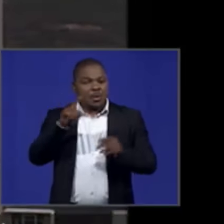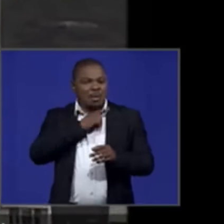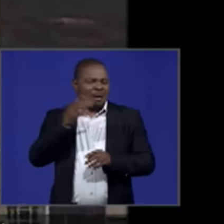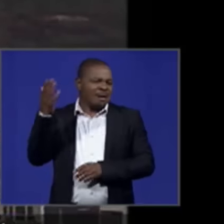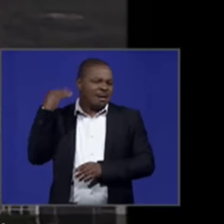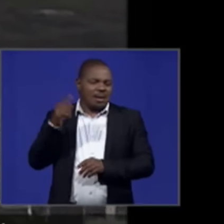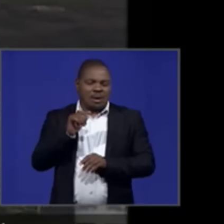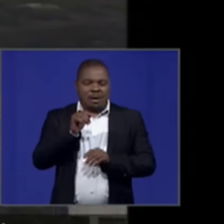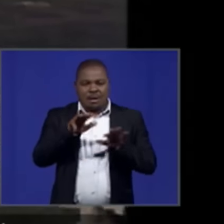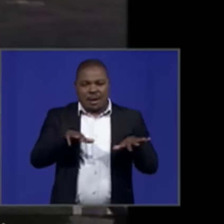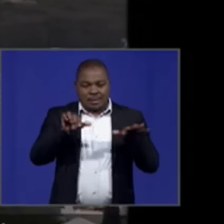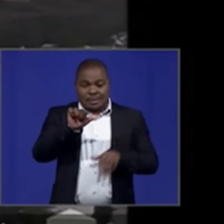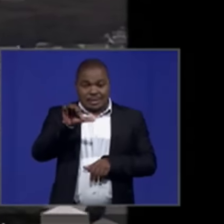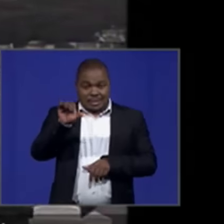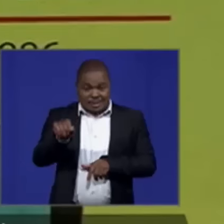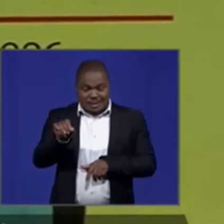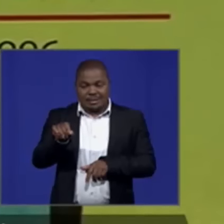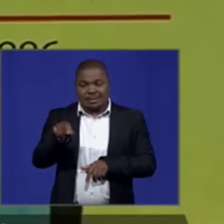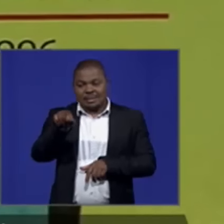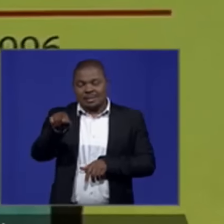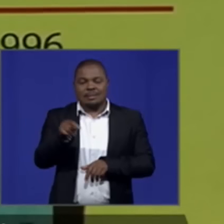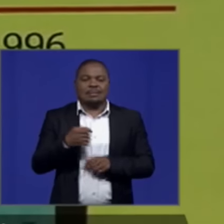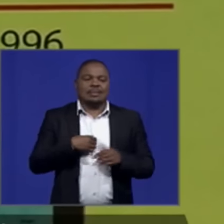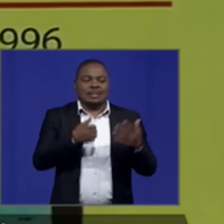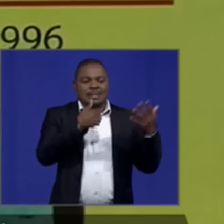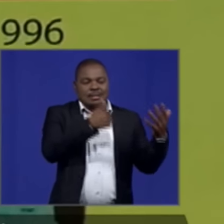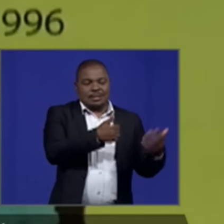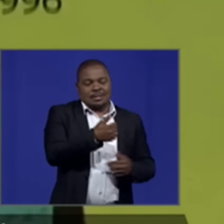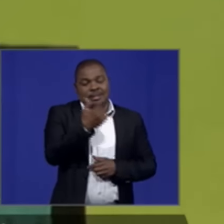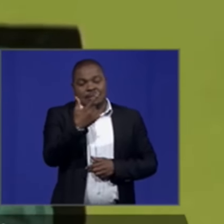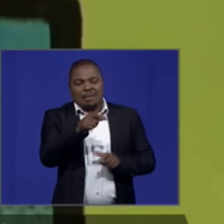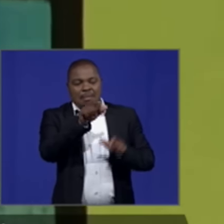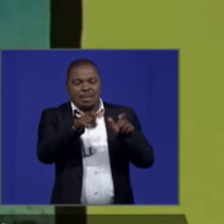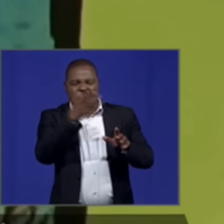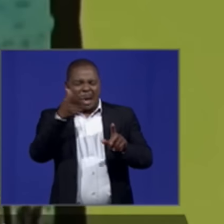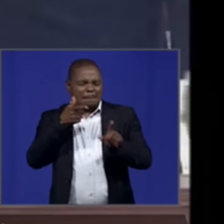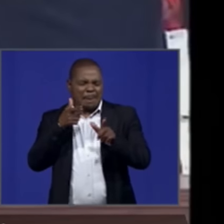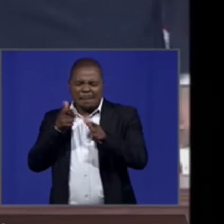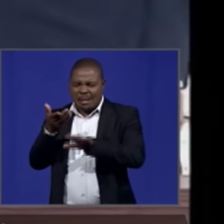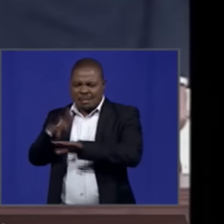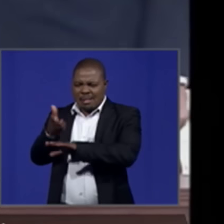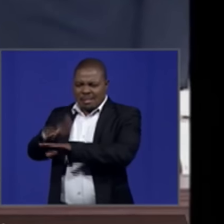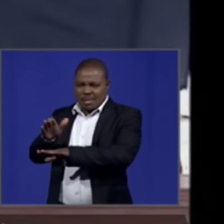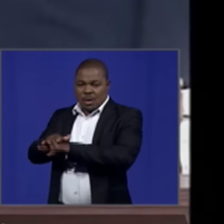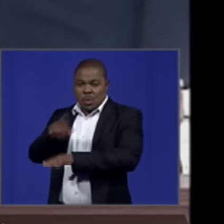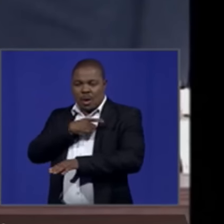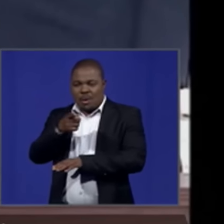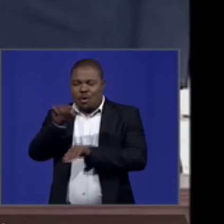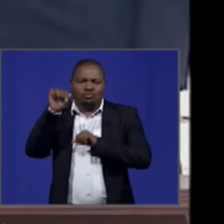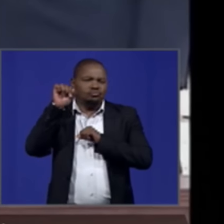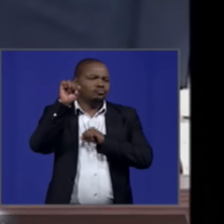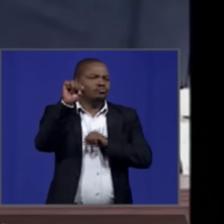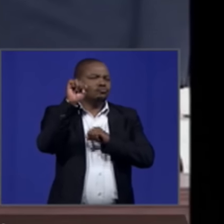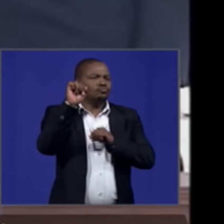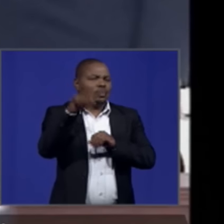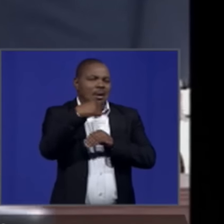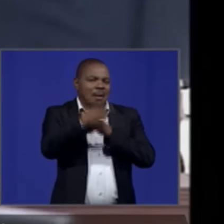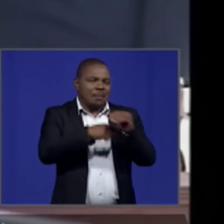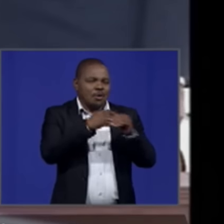a 1960 fa batho ba le 67 ba ne ba bolawa fa ba ne ba boloditse ditshupetso kgatlhano le molao